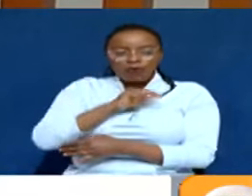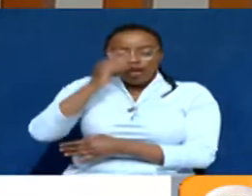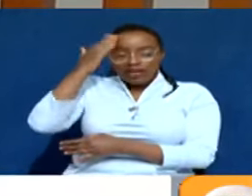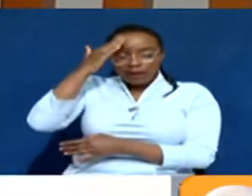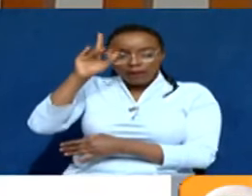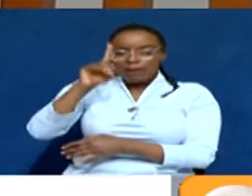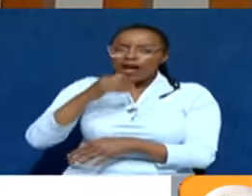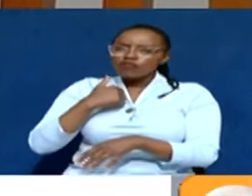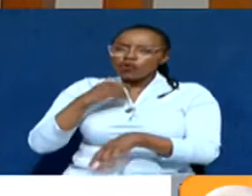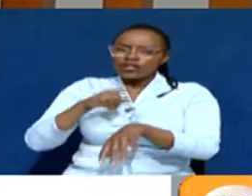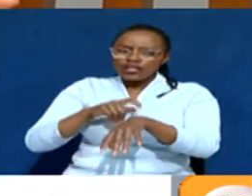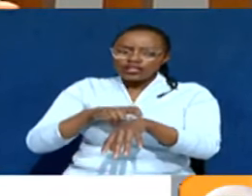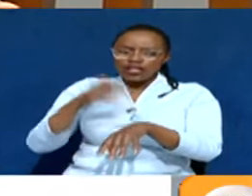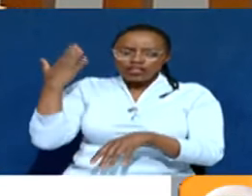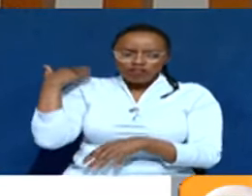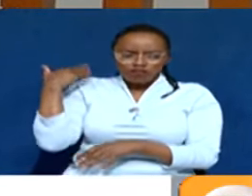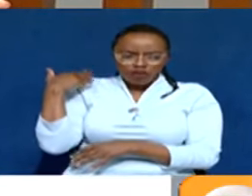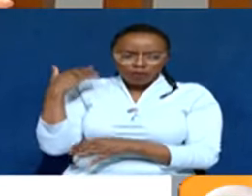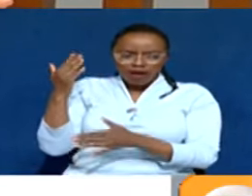there was a time that